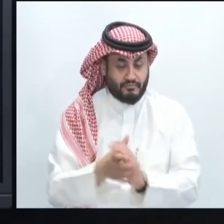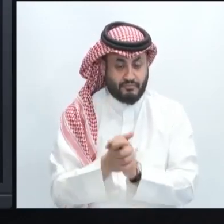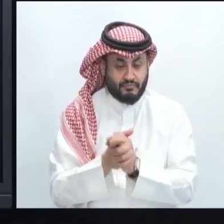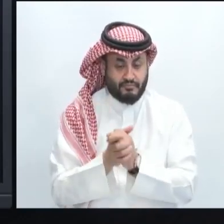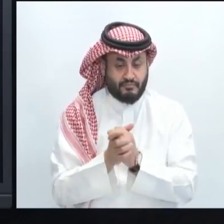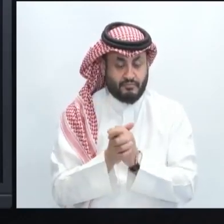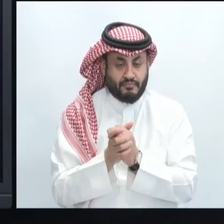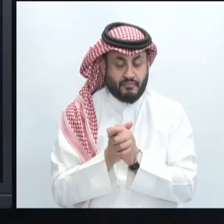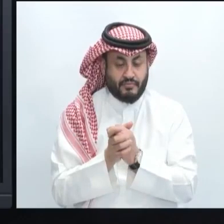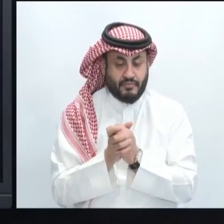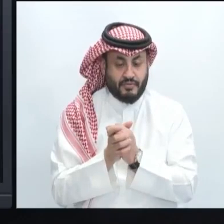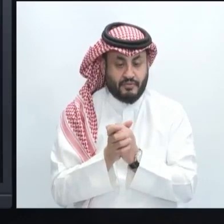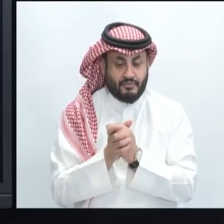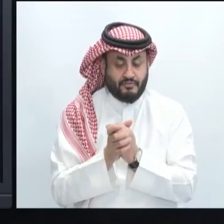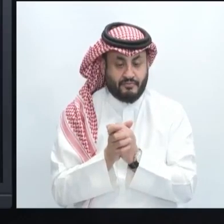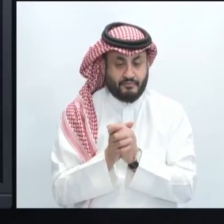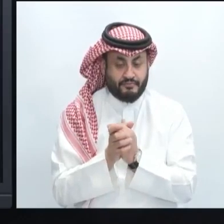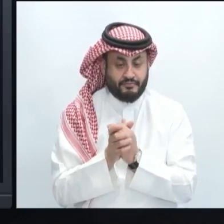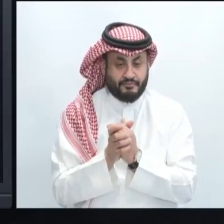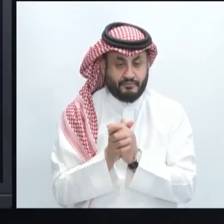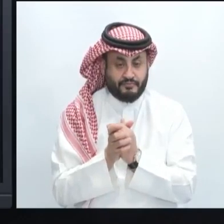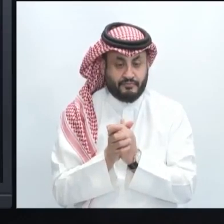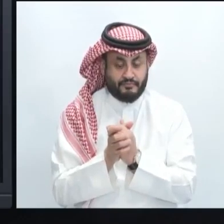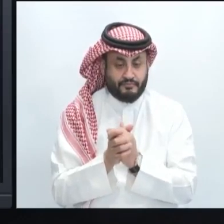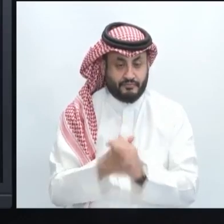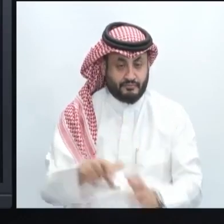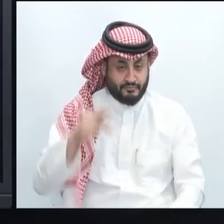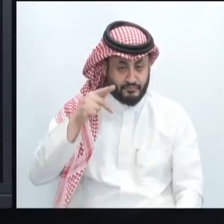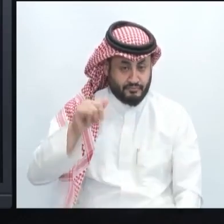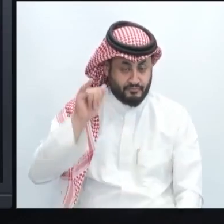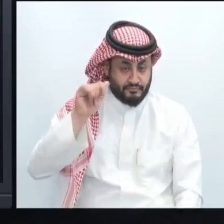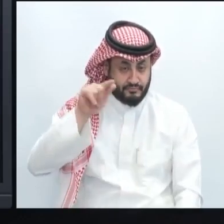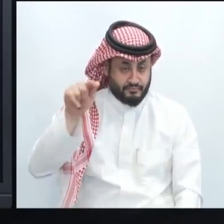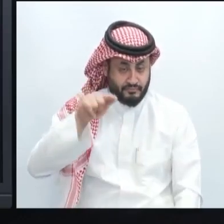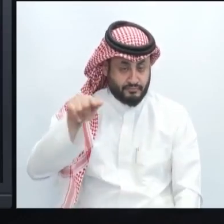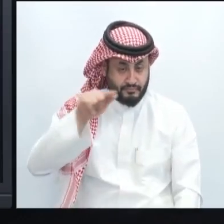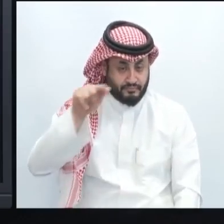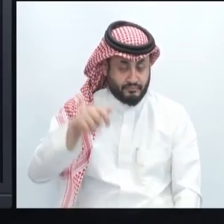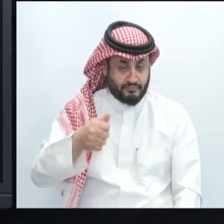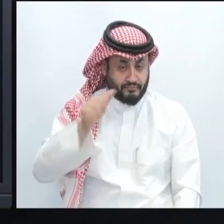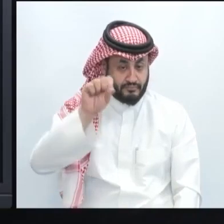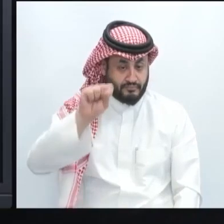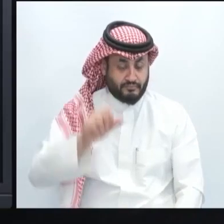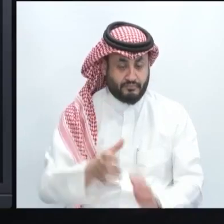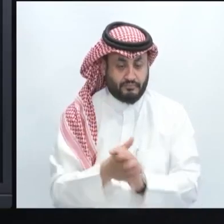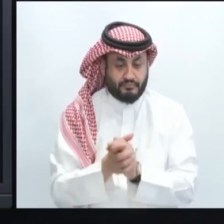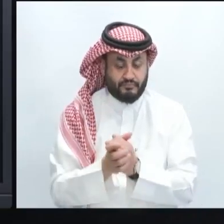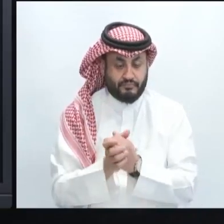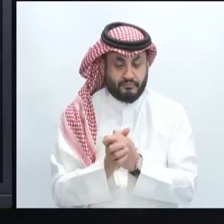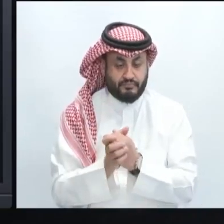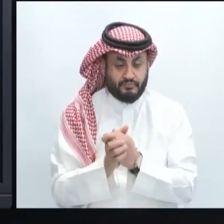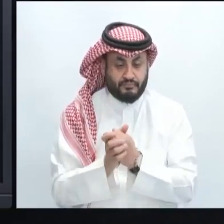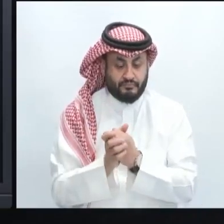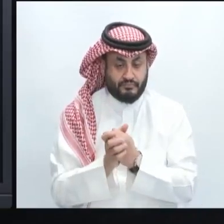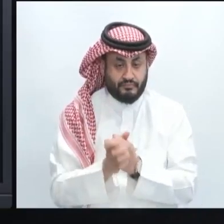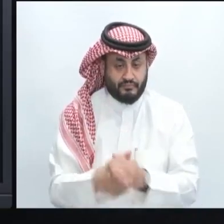Pizzas. Say with me, pizzas. So here we add S to the end because we have three.